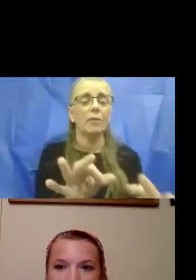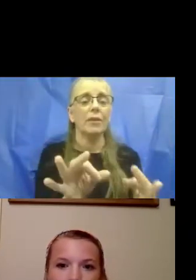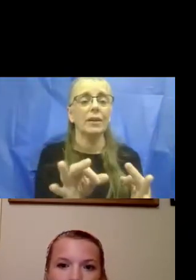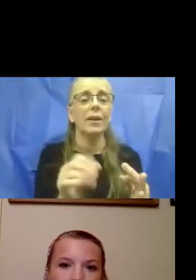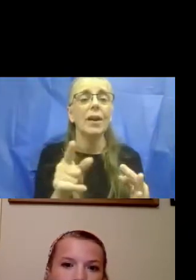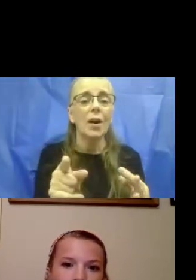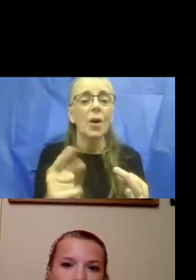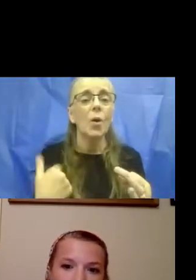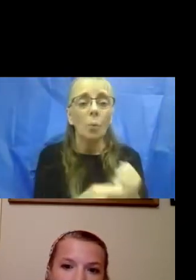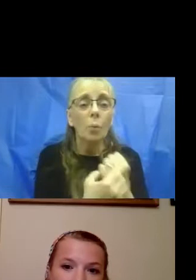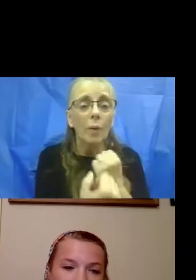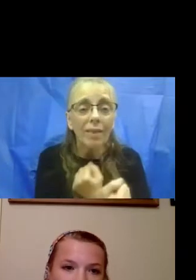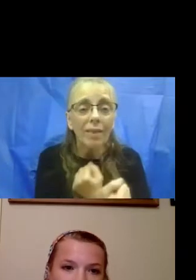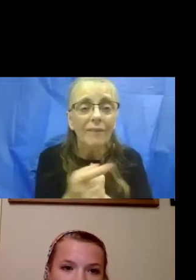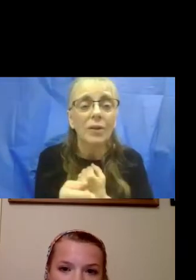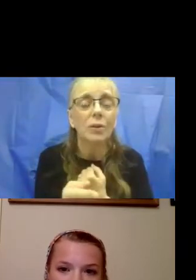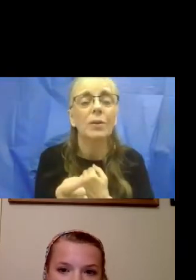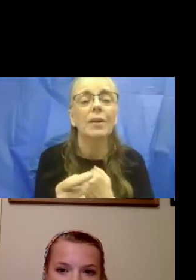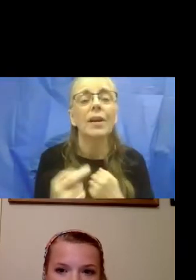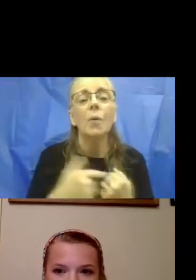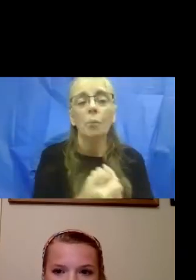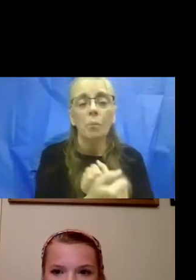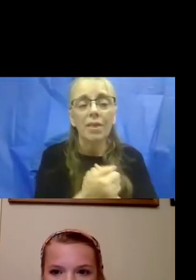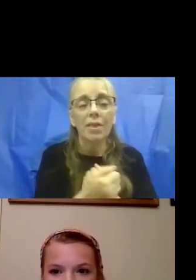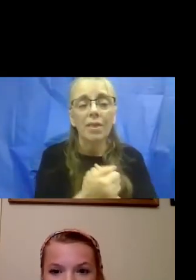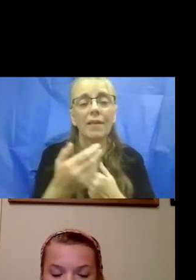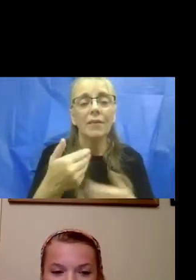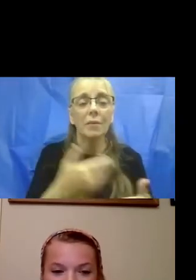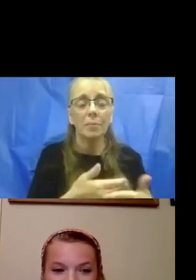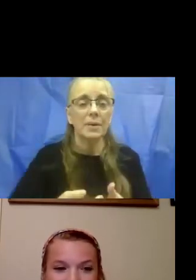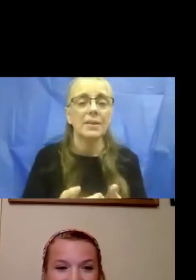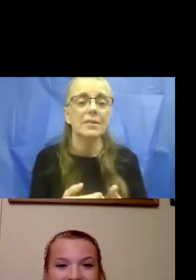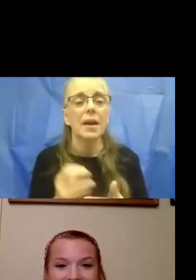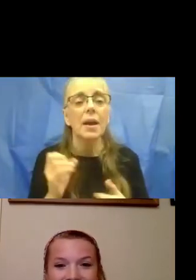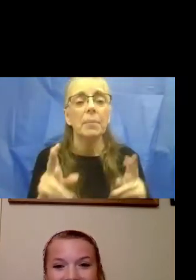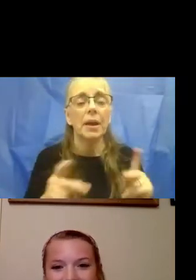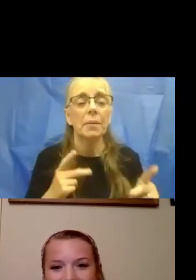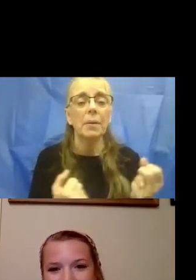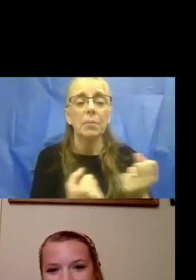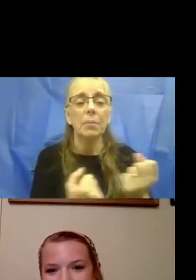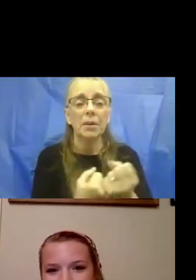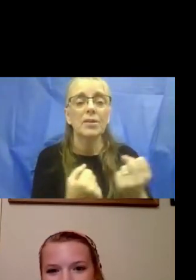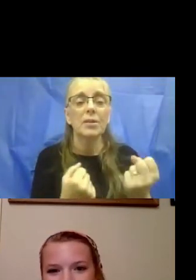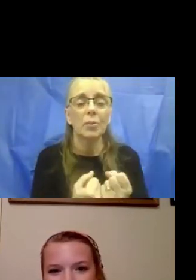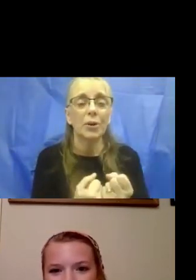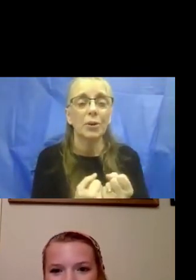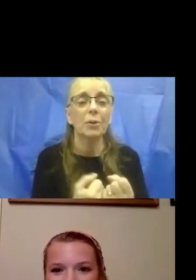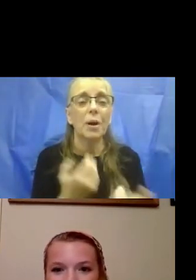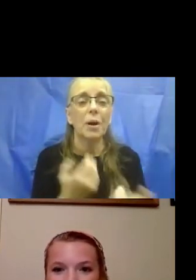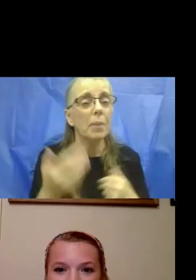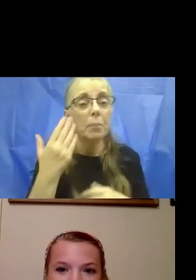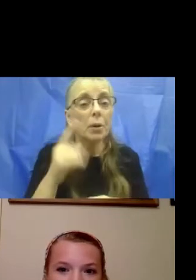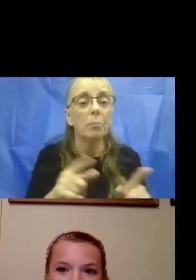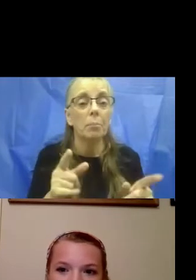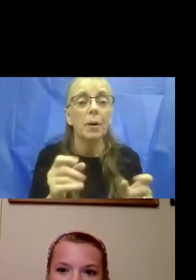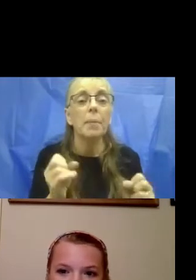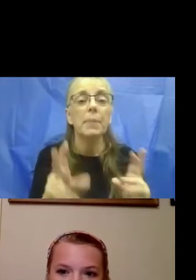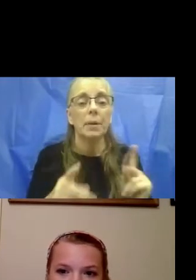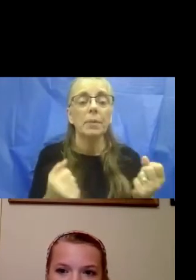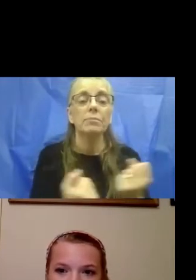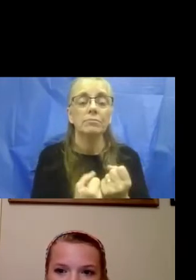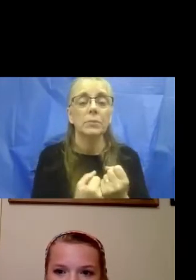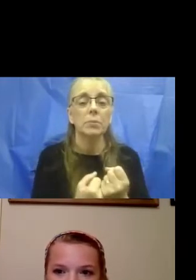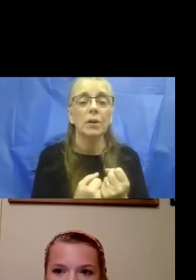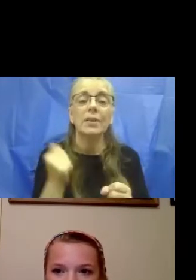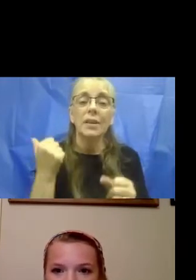and there are a lot more people out there rooting for you than there are not, which took me a really long time to realize. Just remember that as hard